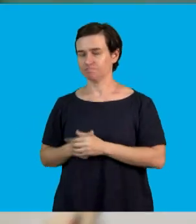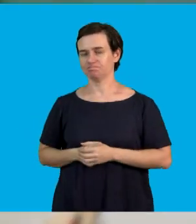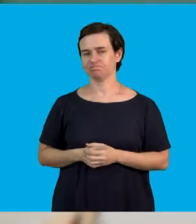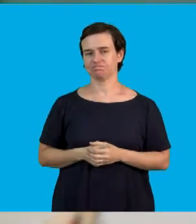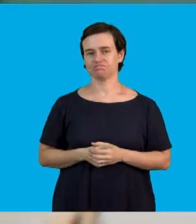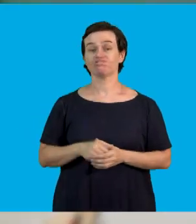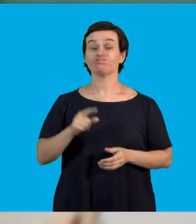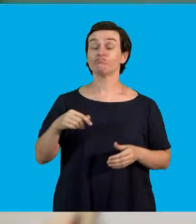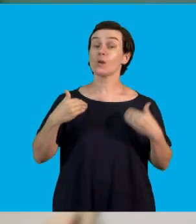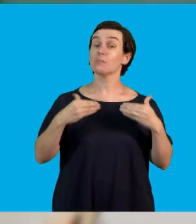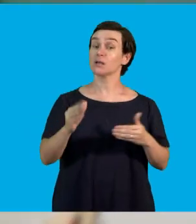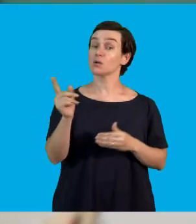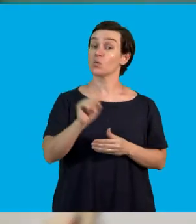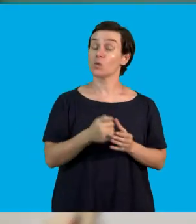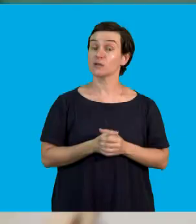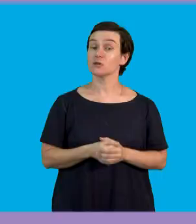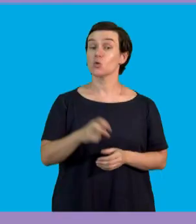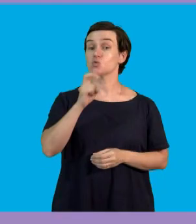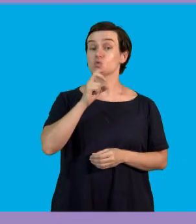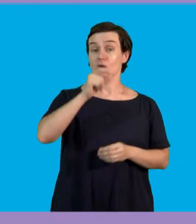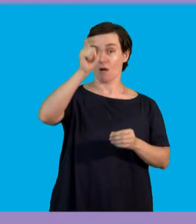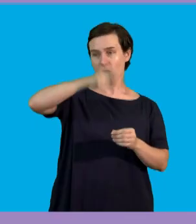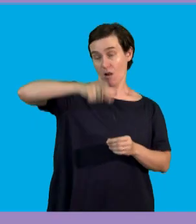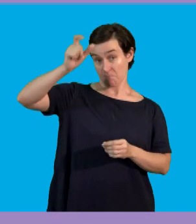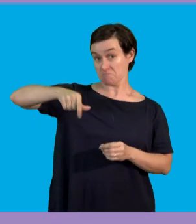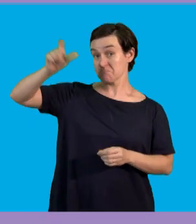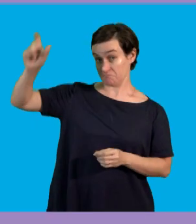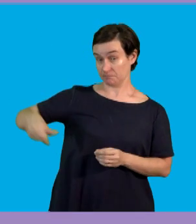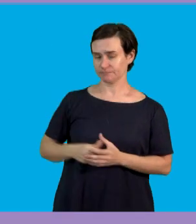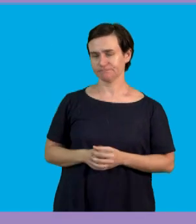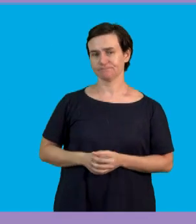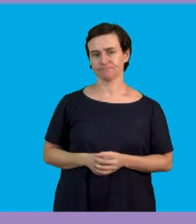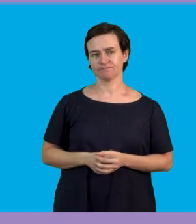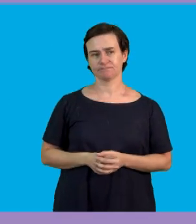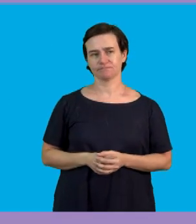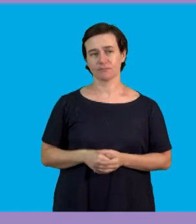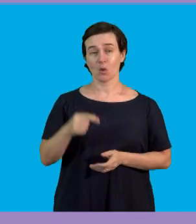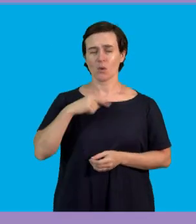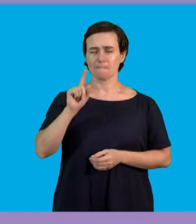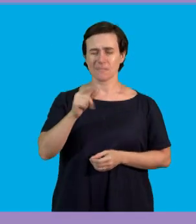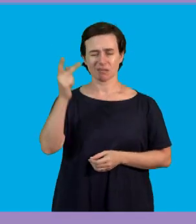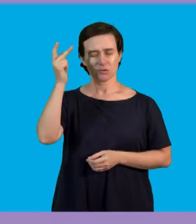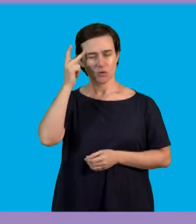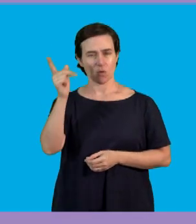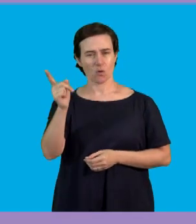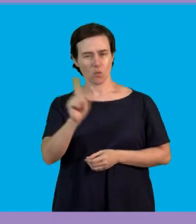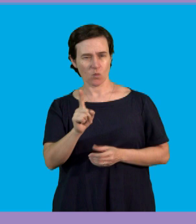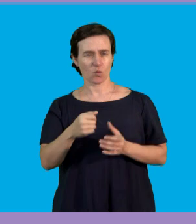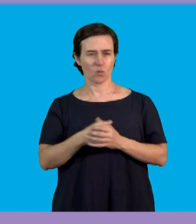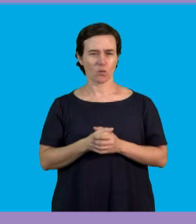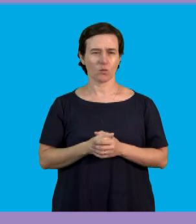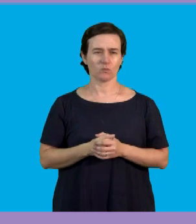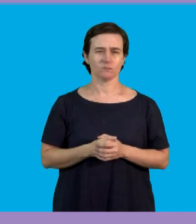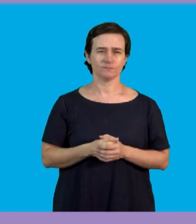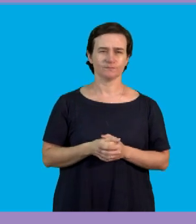with calculations using columns. When we work with columns, we need to know the place value or position with each